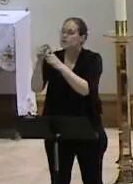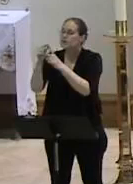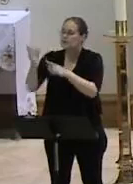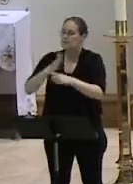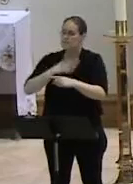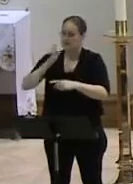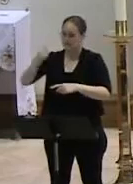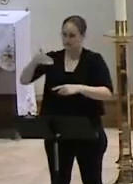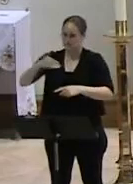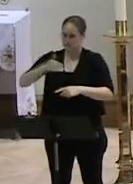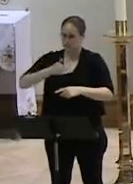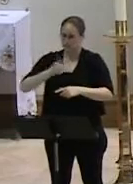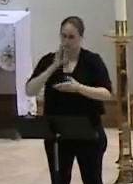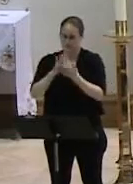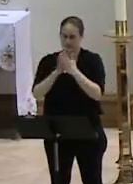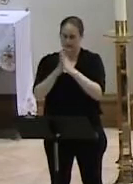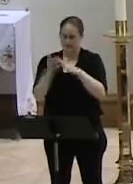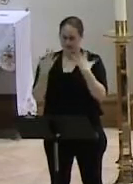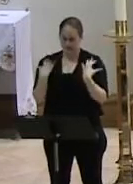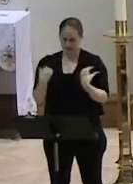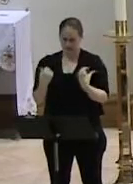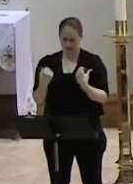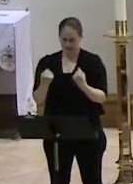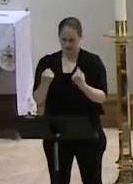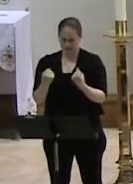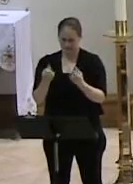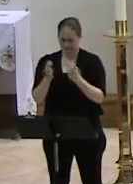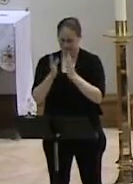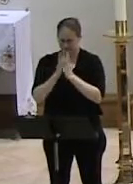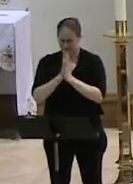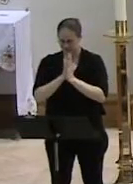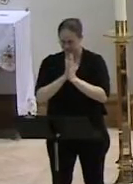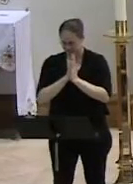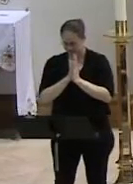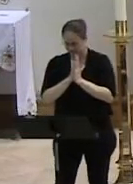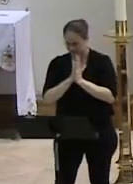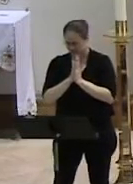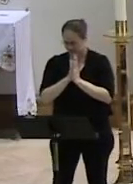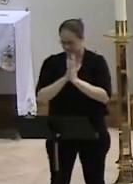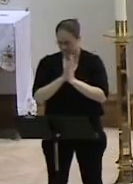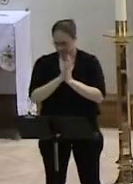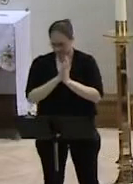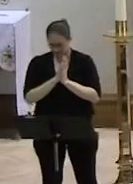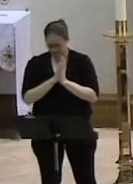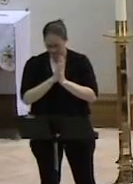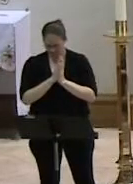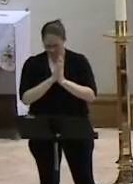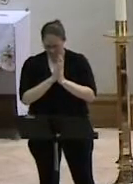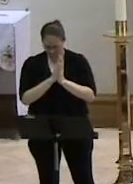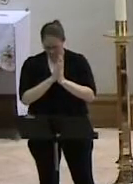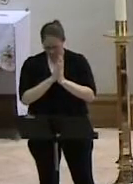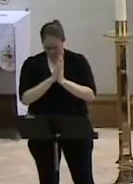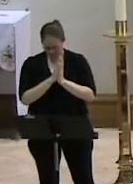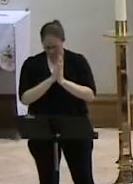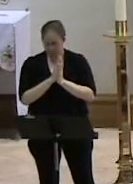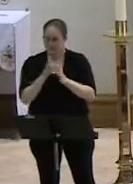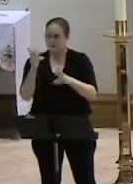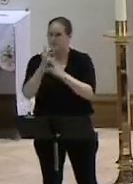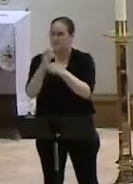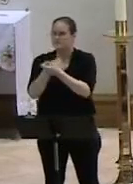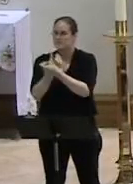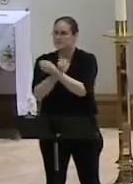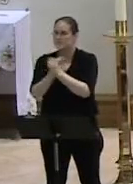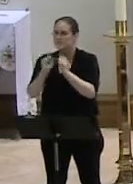my soul shall be healed. May the body of Christ keep me safe for